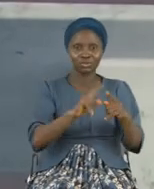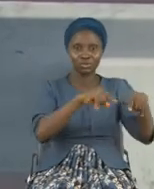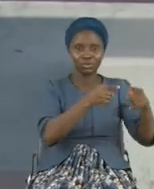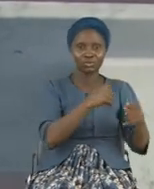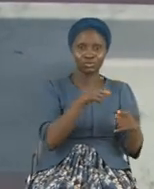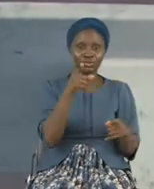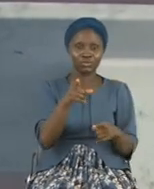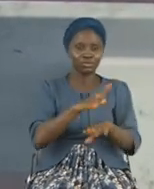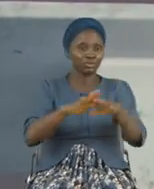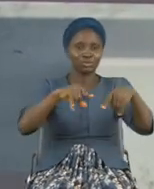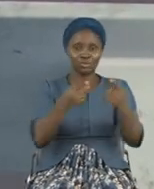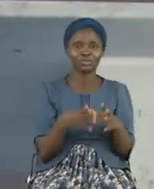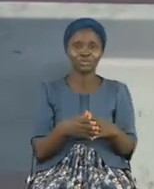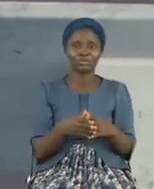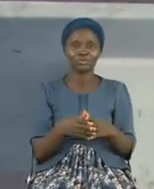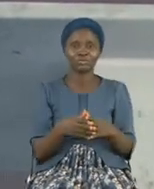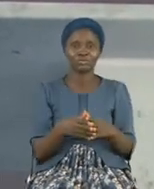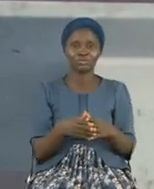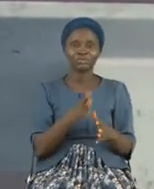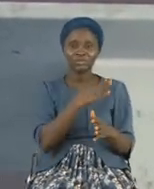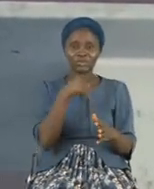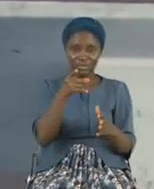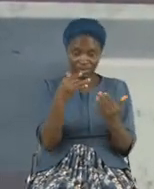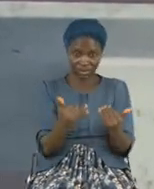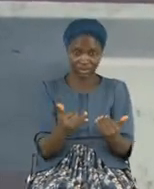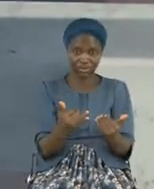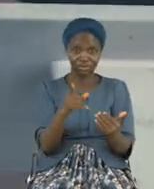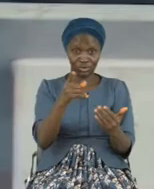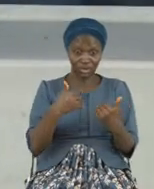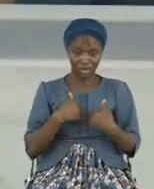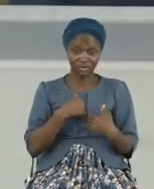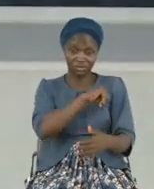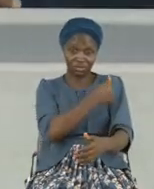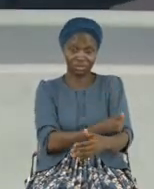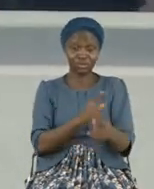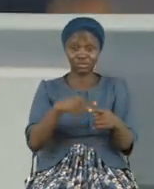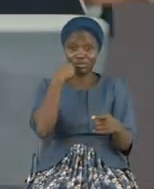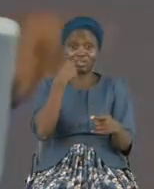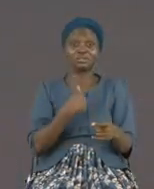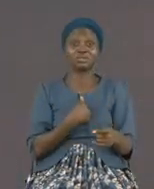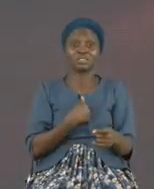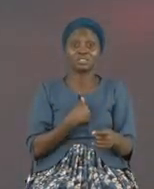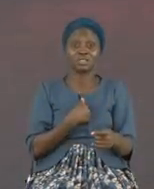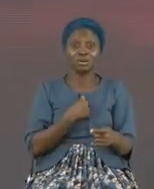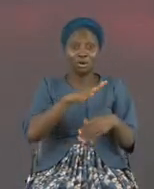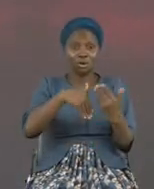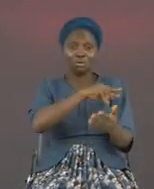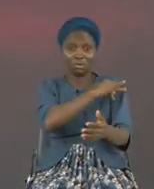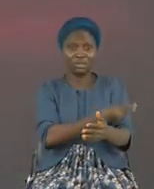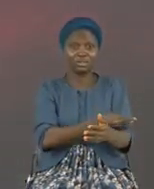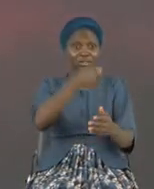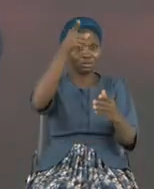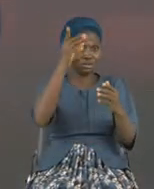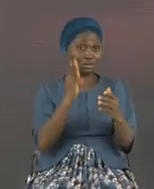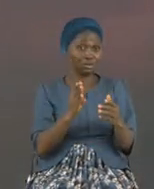the gumption, the authority, the audacity to tell me, the Almighty, do this. I'm